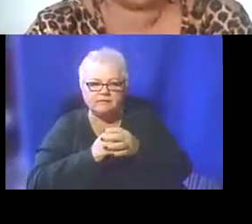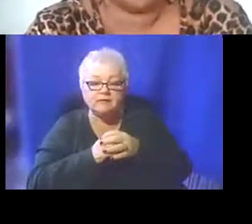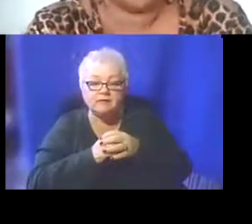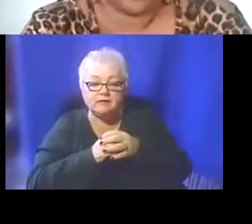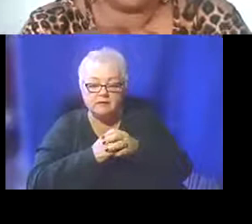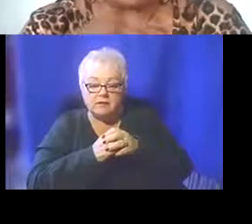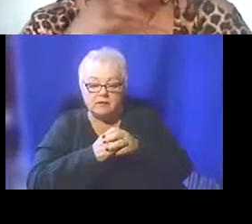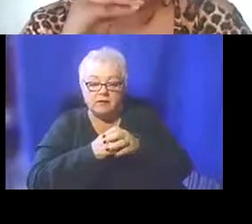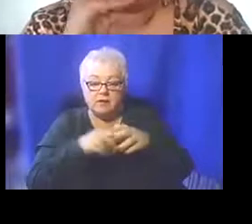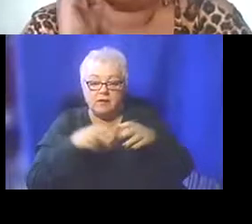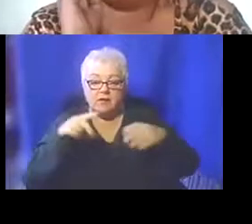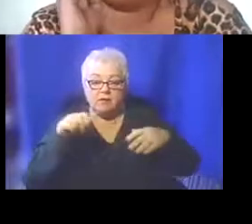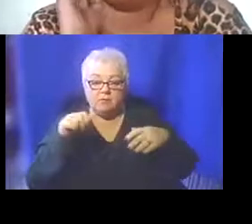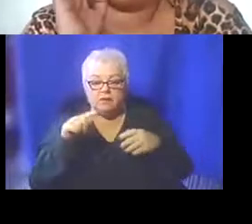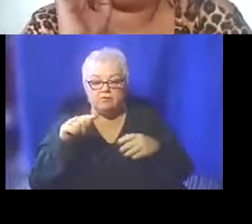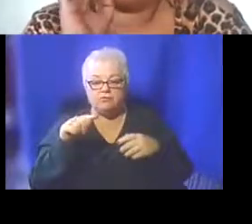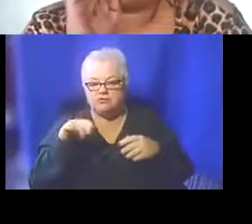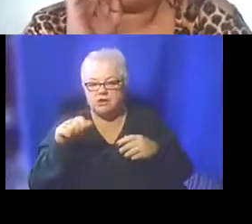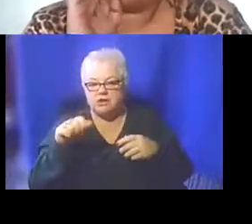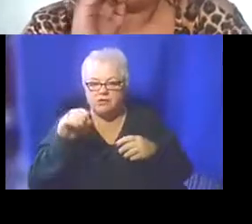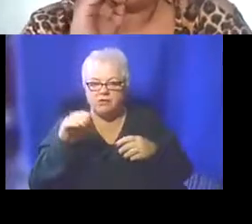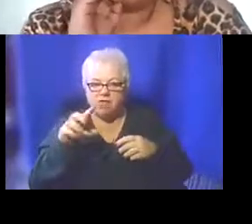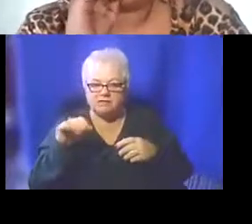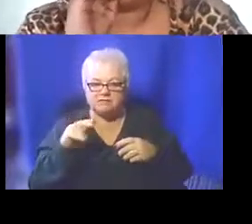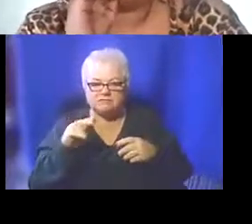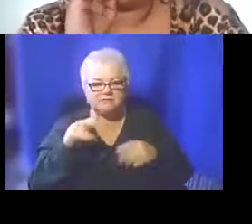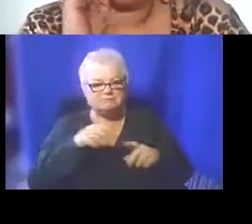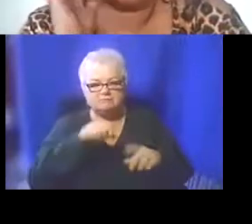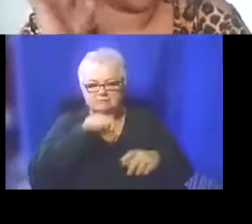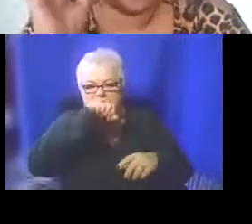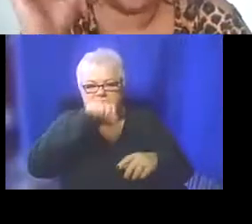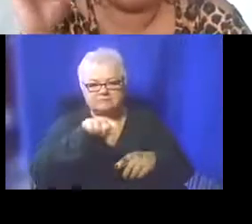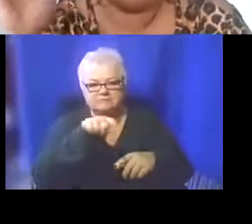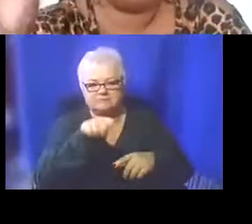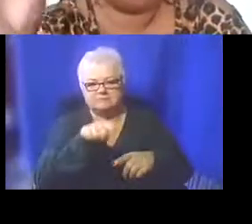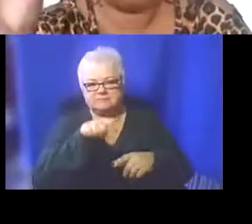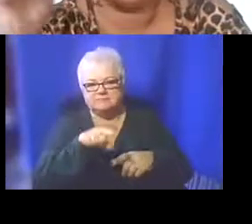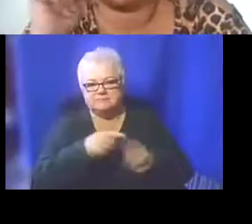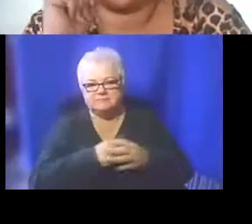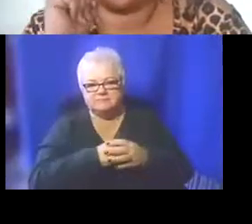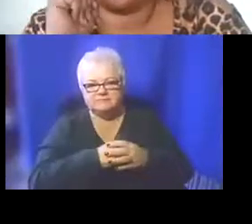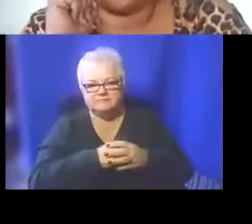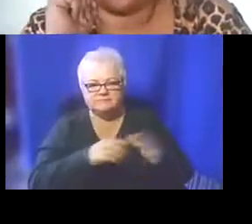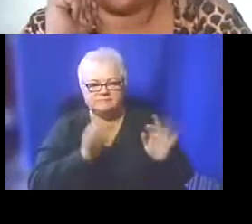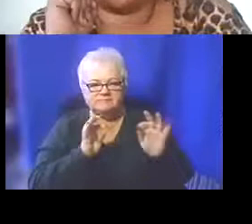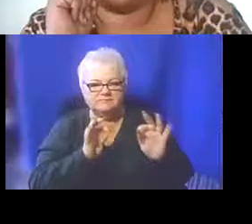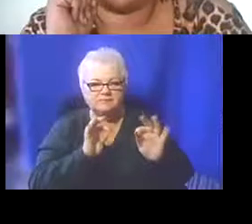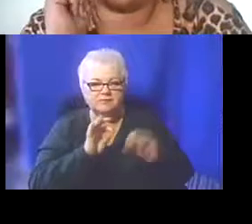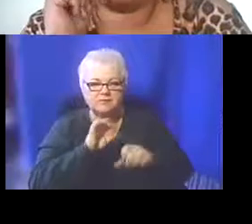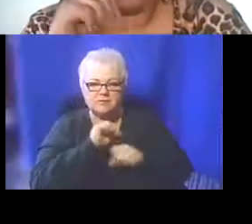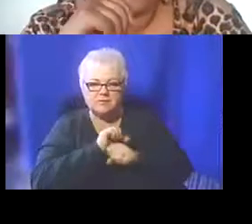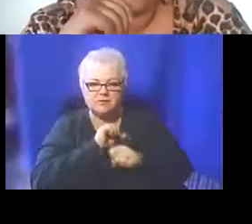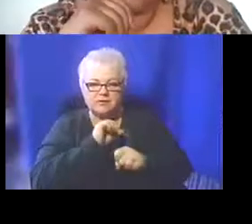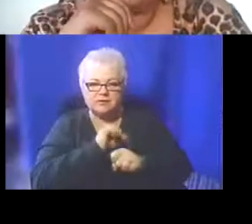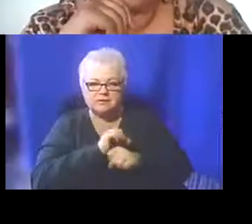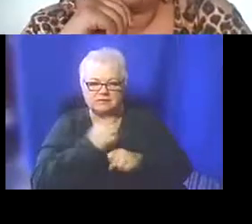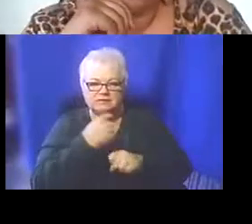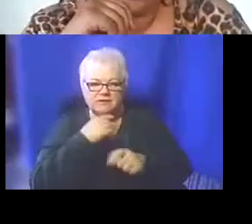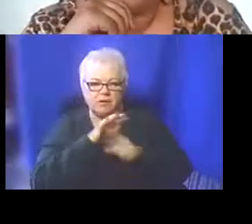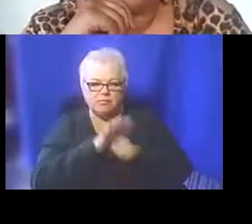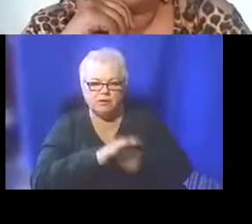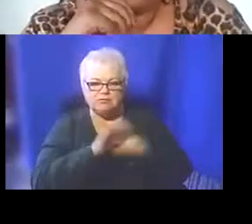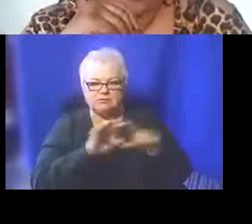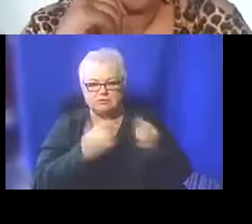And Patricia Collins, again, one of my favorite people, just prime, perfect work, says oppressed groups